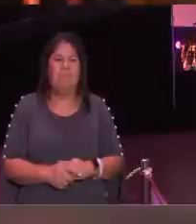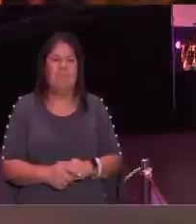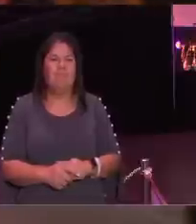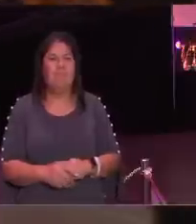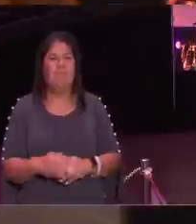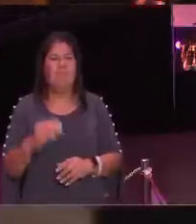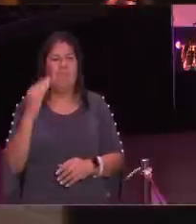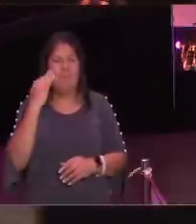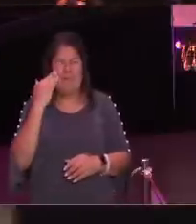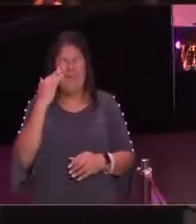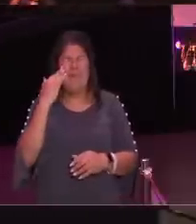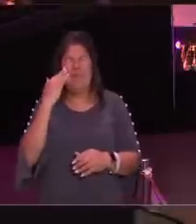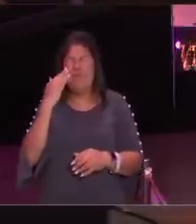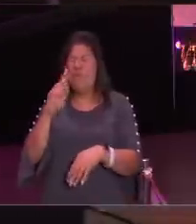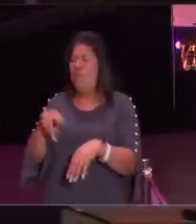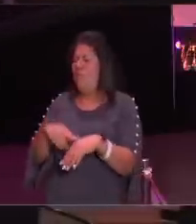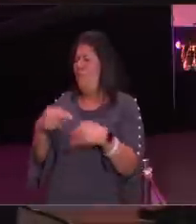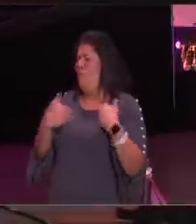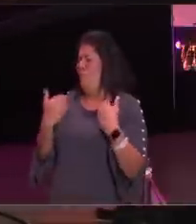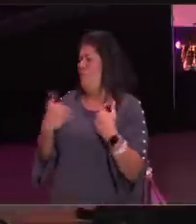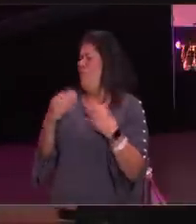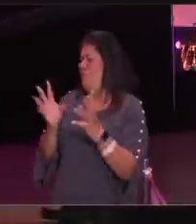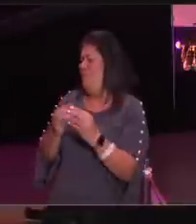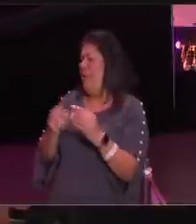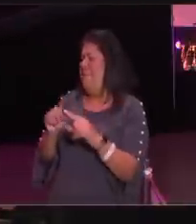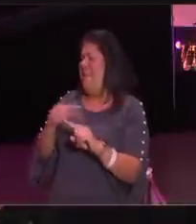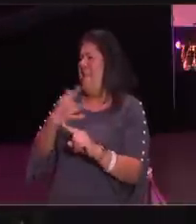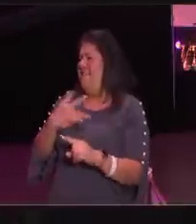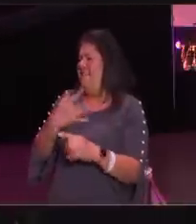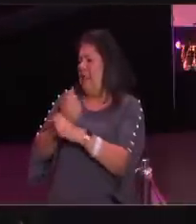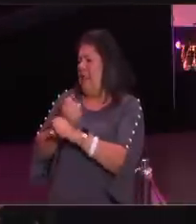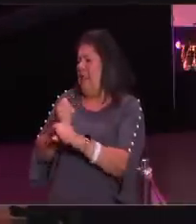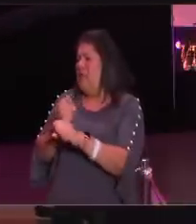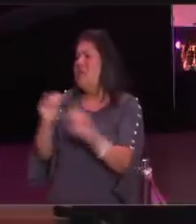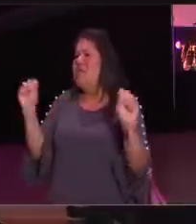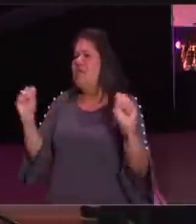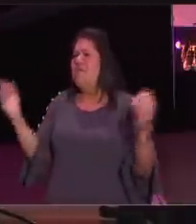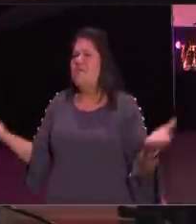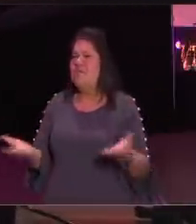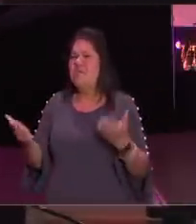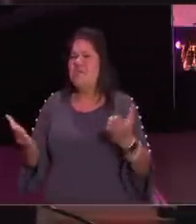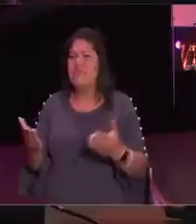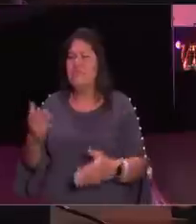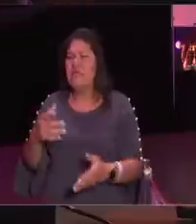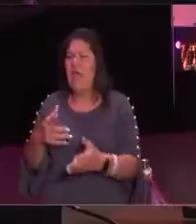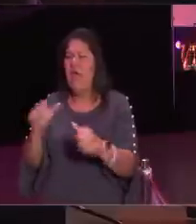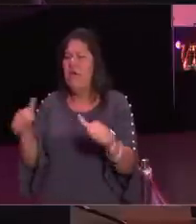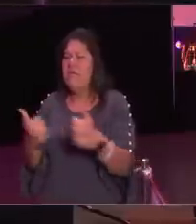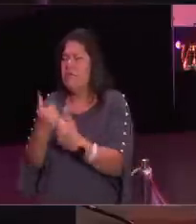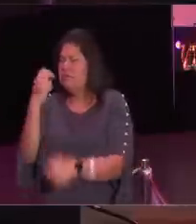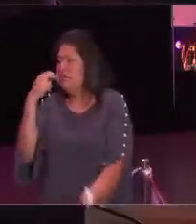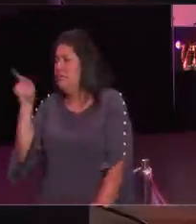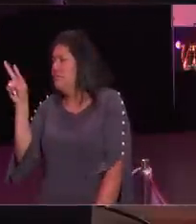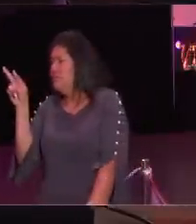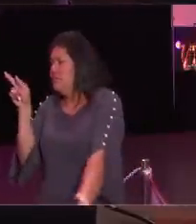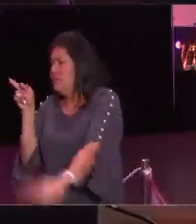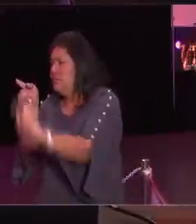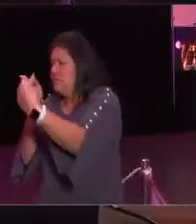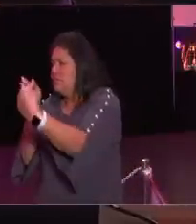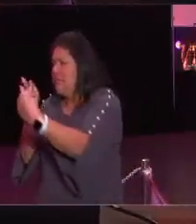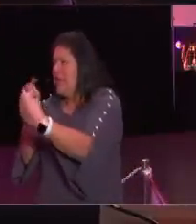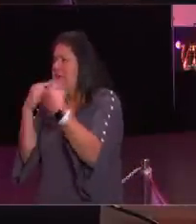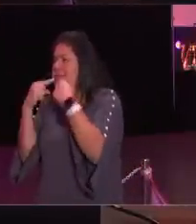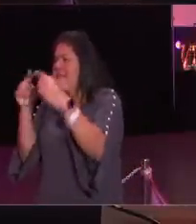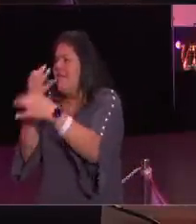Oh, I know we're at National Youth Conference, but I feel deliverance in the house. I dare you to look at somebody and tell them, I declare